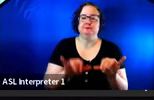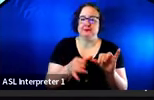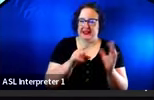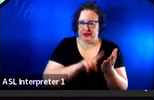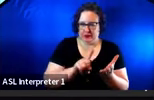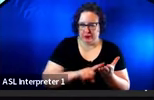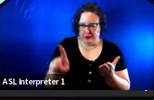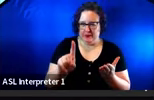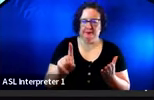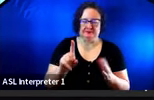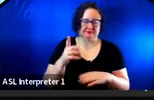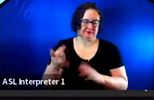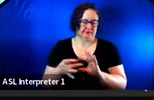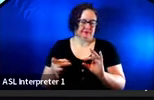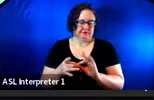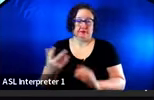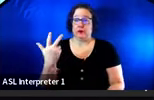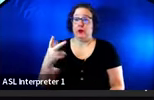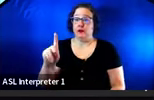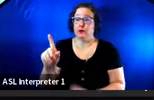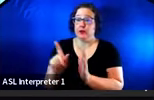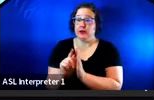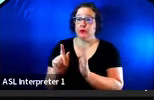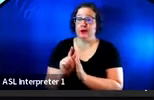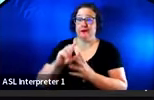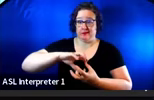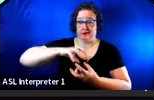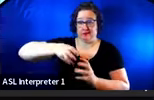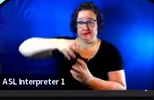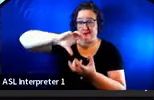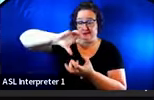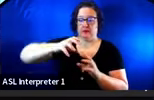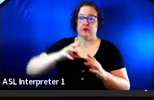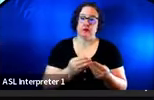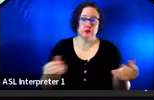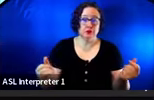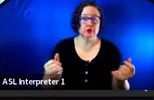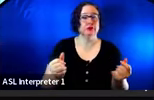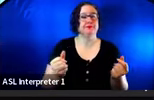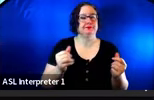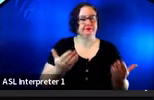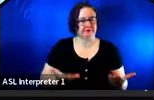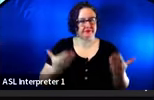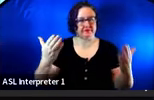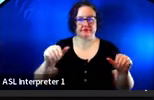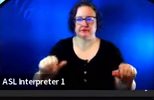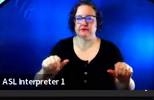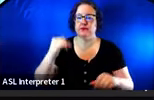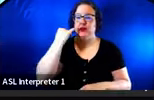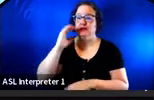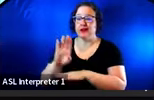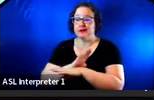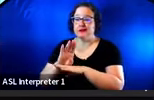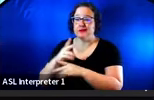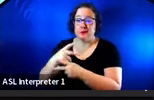exactly. We have 3D printed solutions. So this offers us the ability when commercial products maybe just really, really expensive, or we just need a